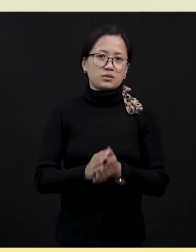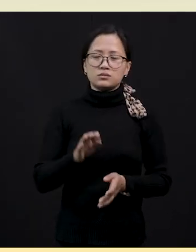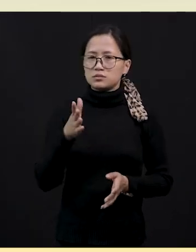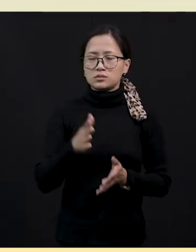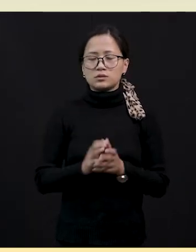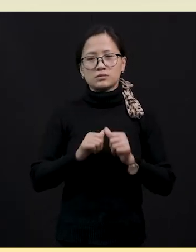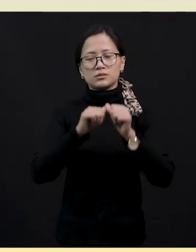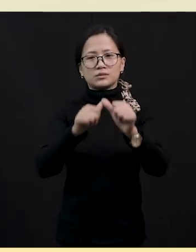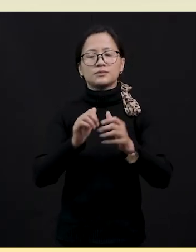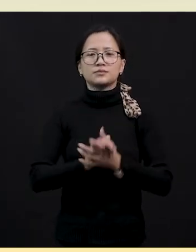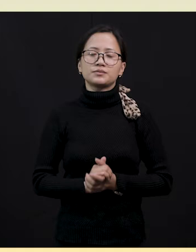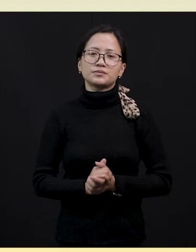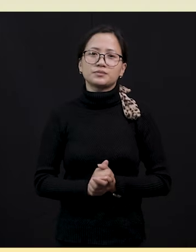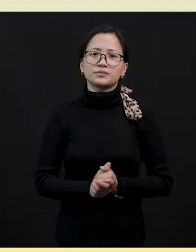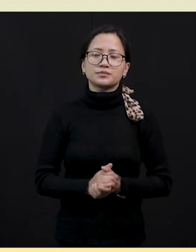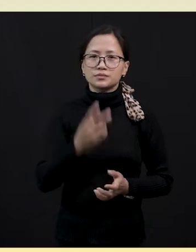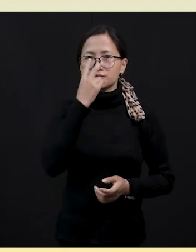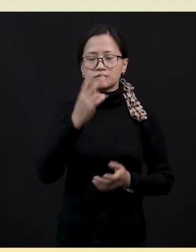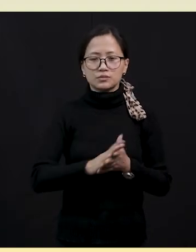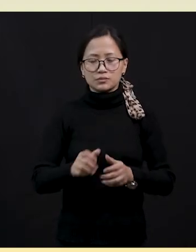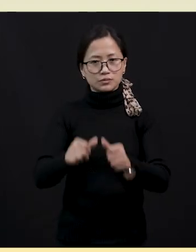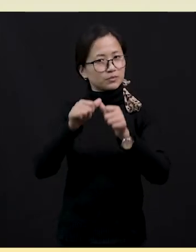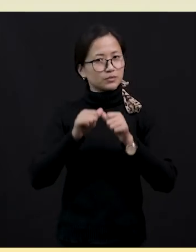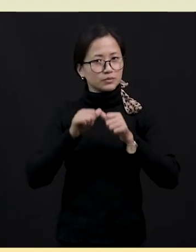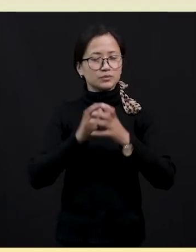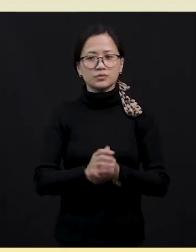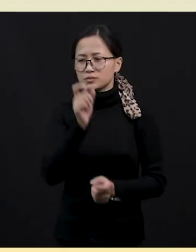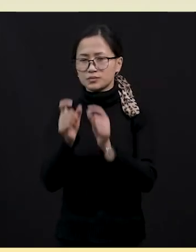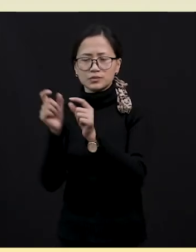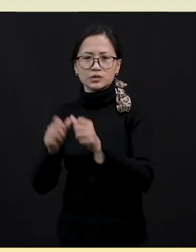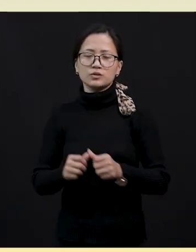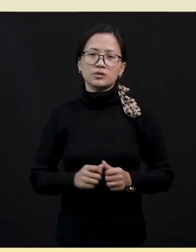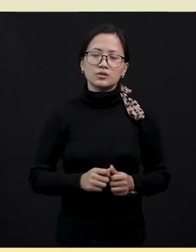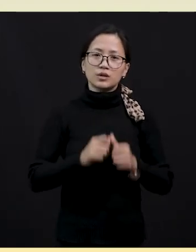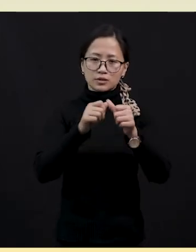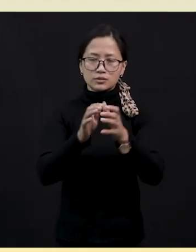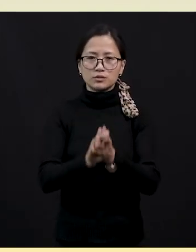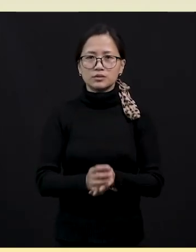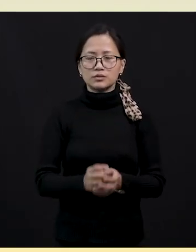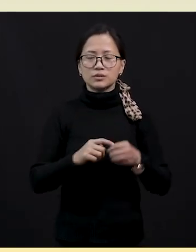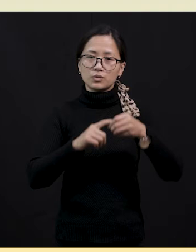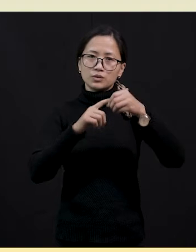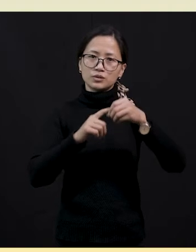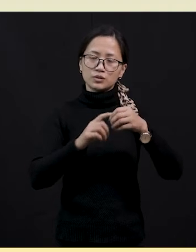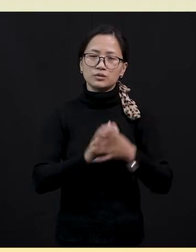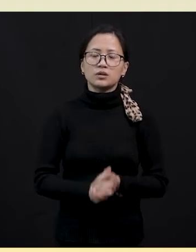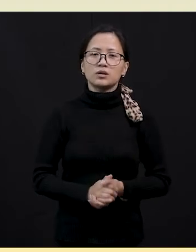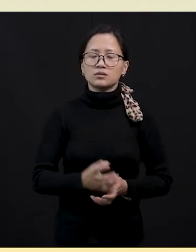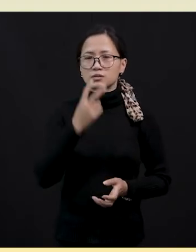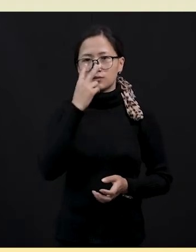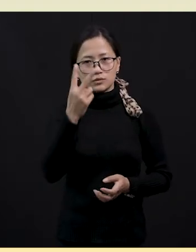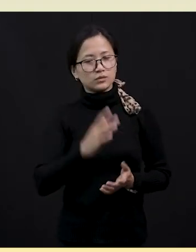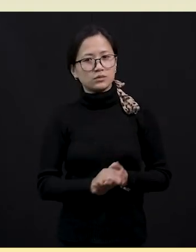nobody. For looking for his answers, looking for people to answer his question, he decides that he's going to